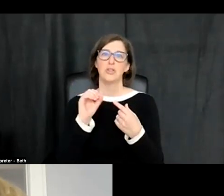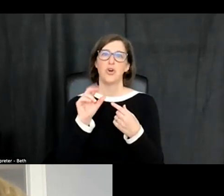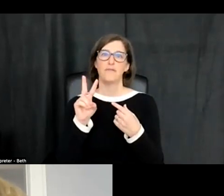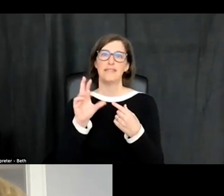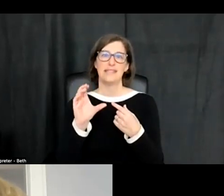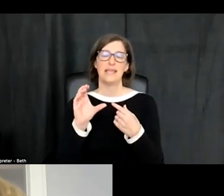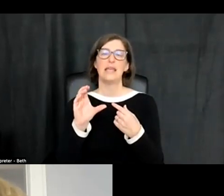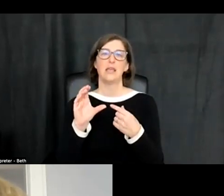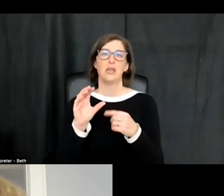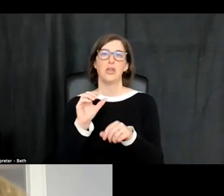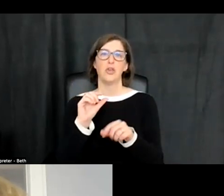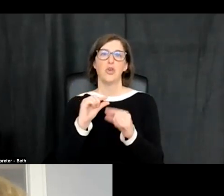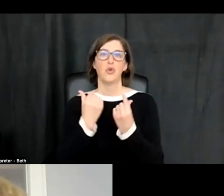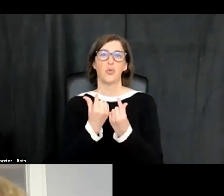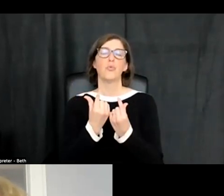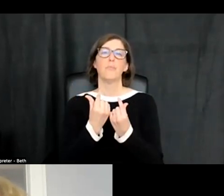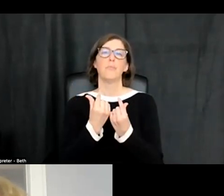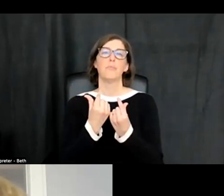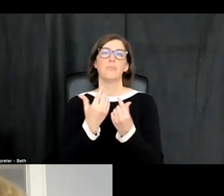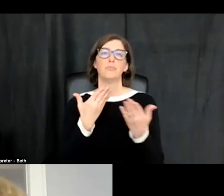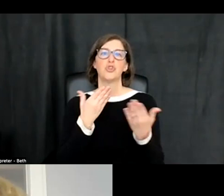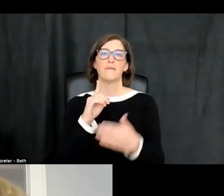Force listserv.